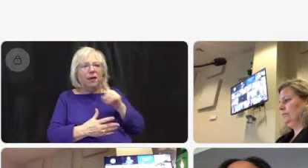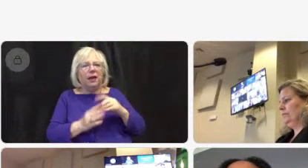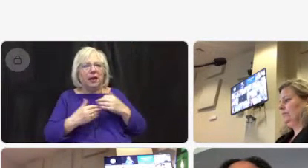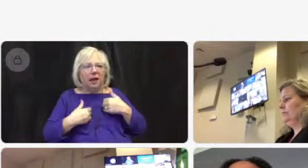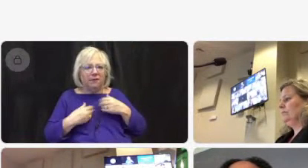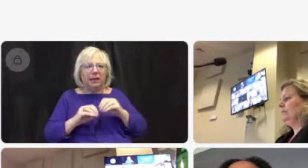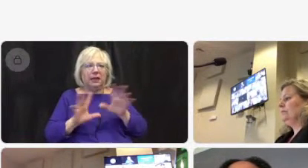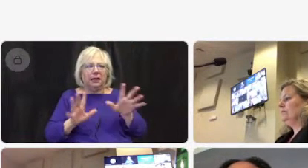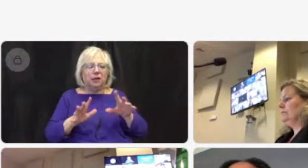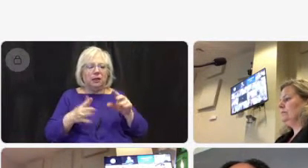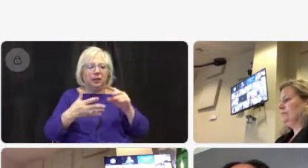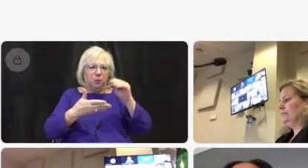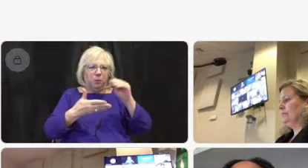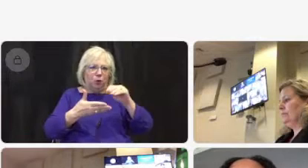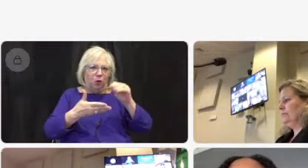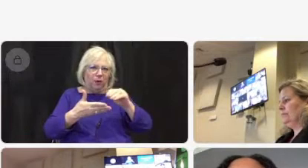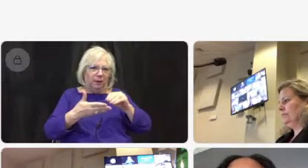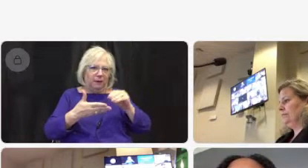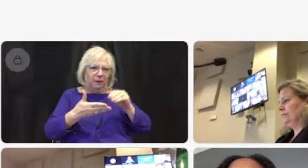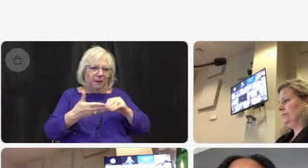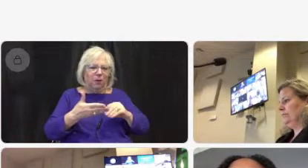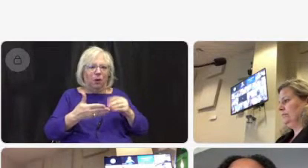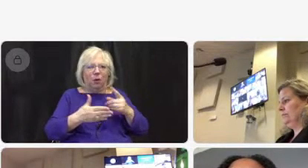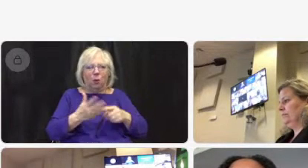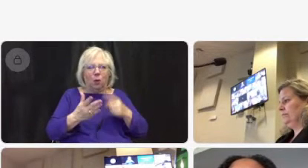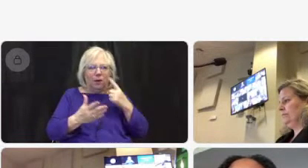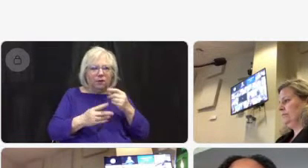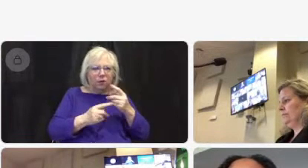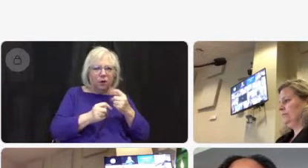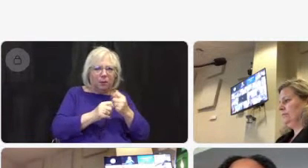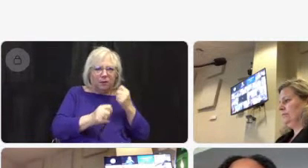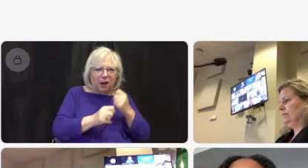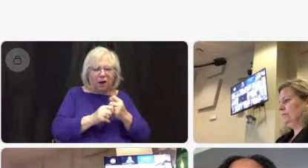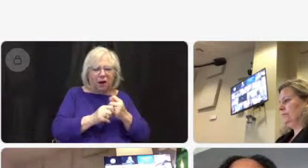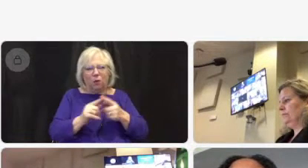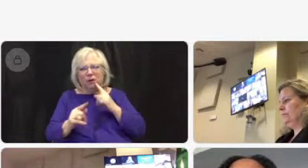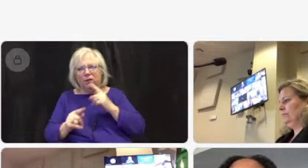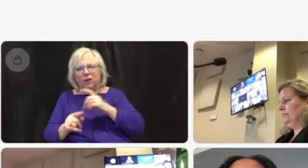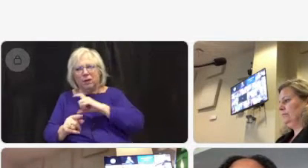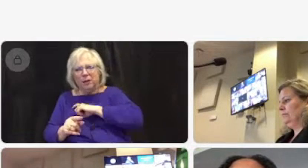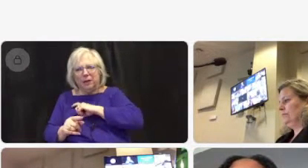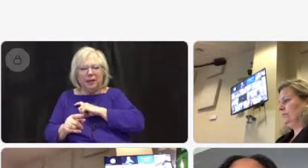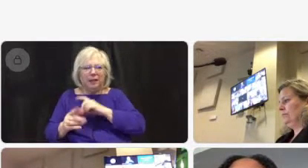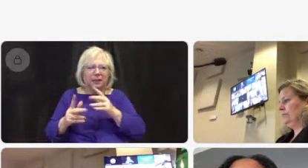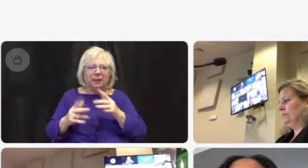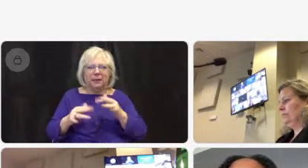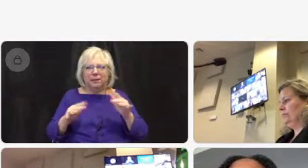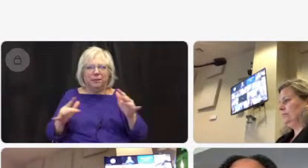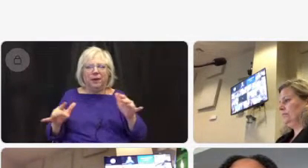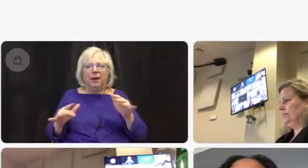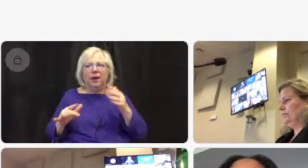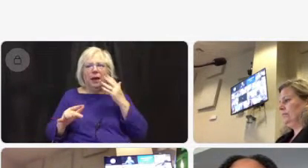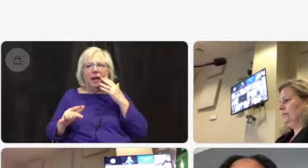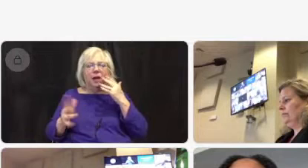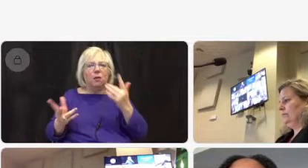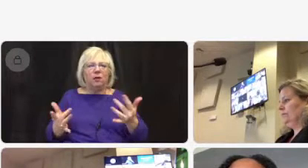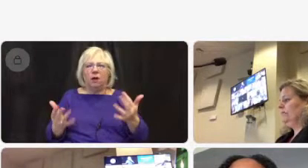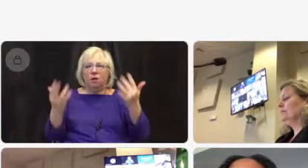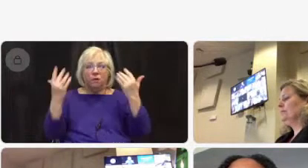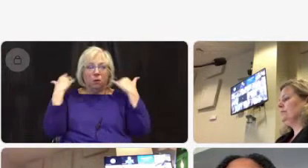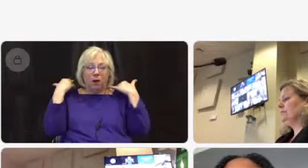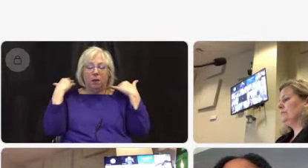down, what's for apparatus, what's for the police. I know it's